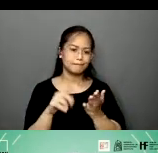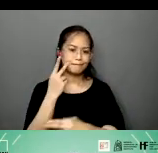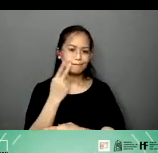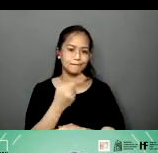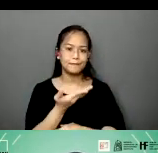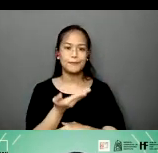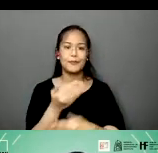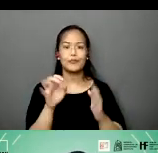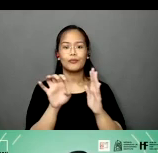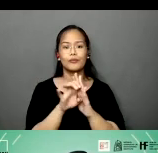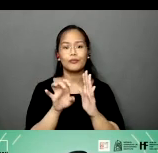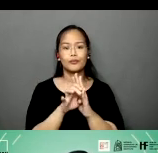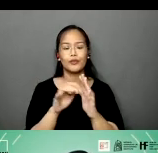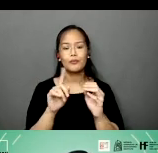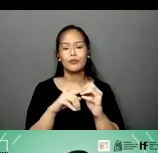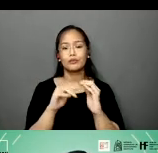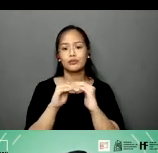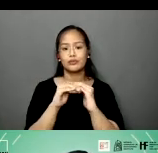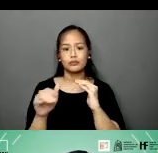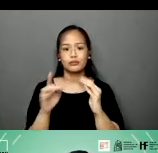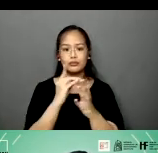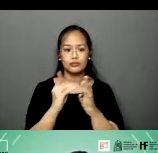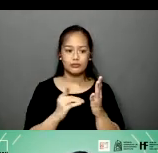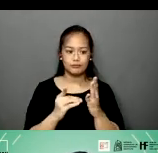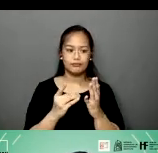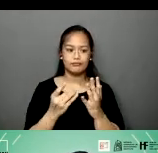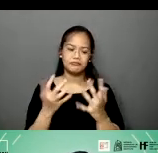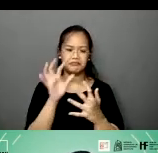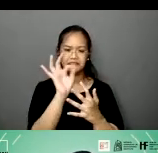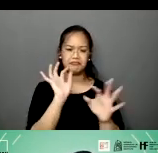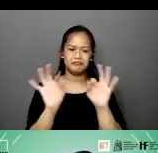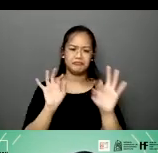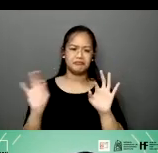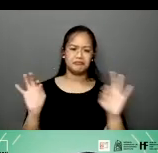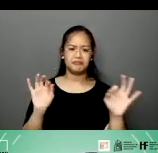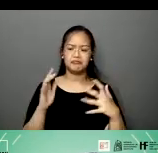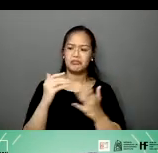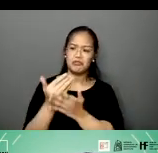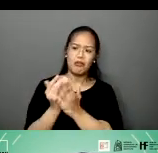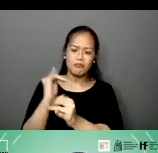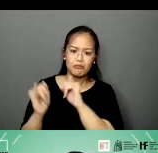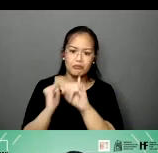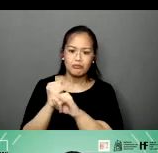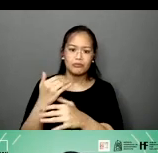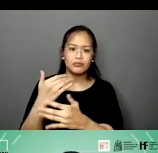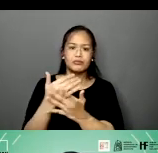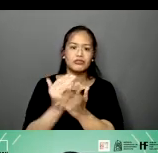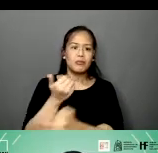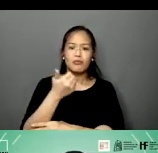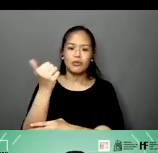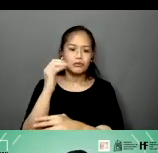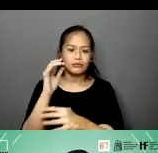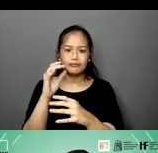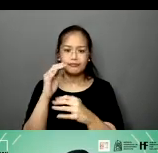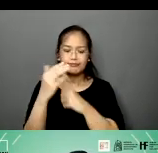of sustainable design. And these are some we've picked out. Some are international, meaning from other countries. Others are actually here